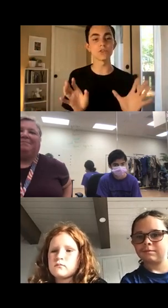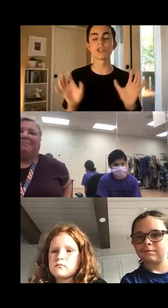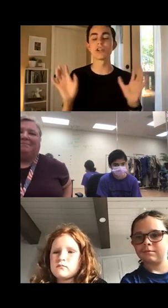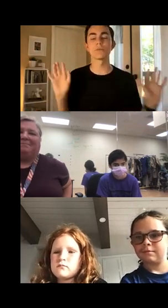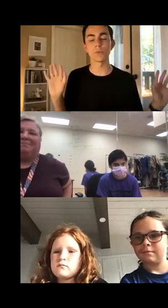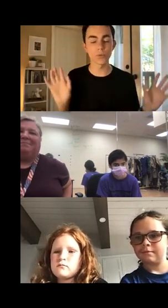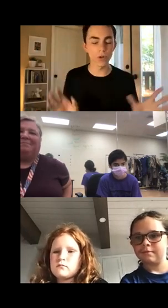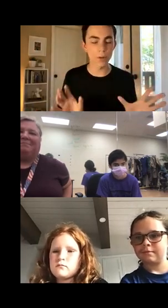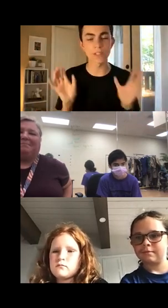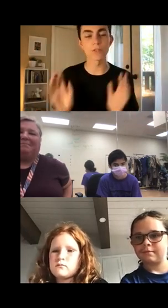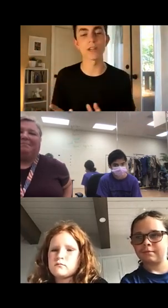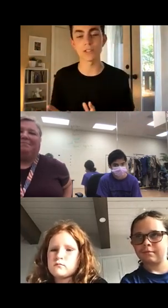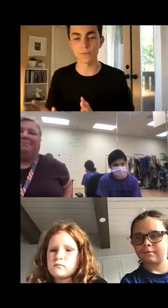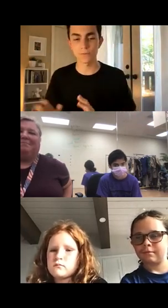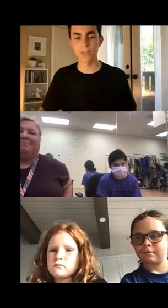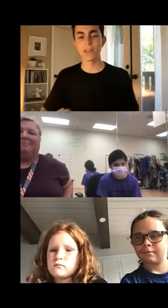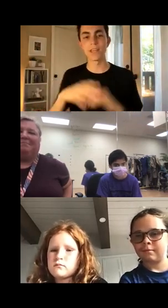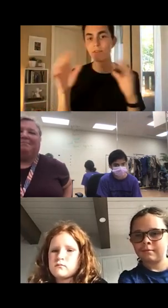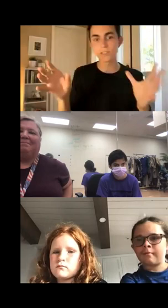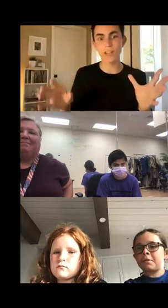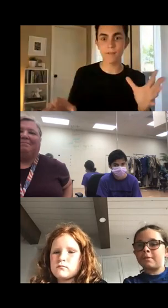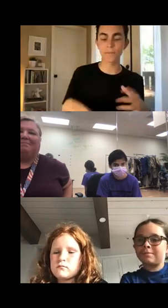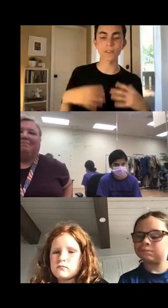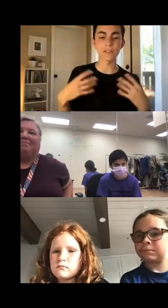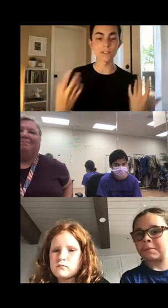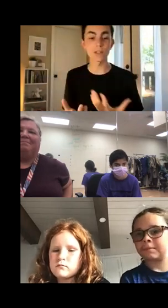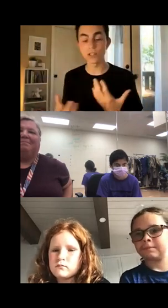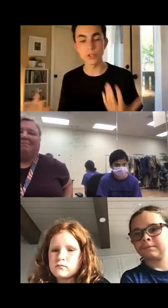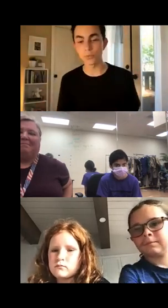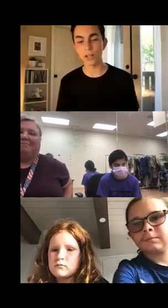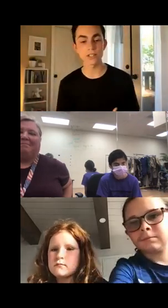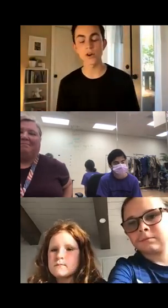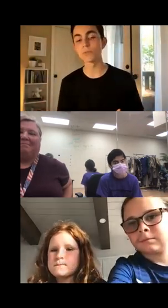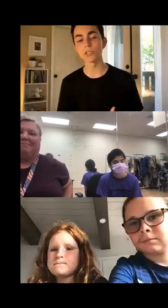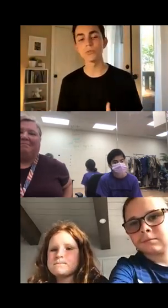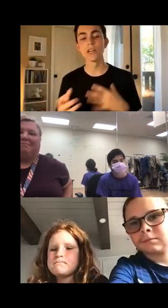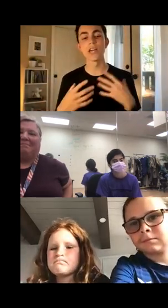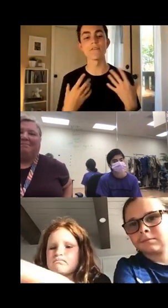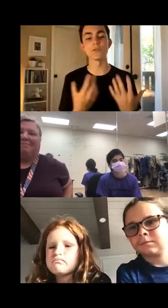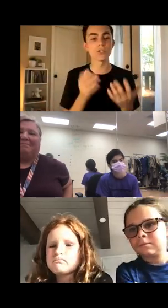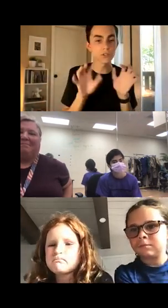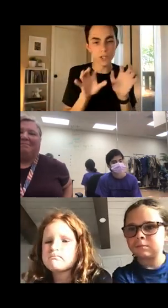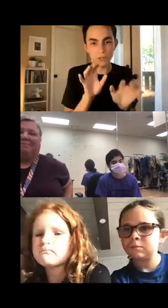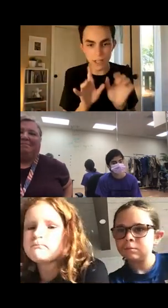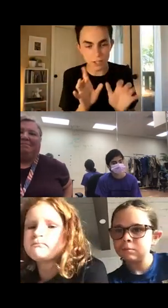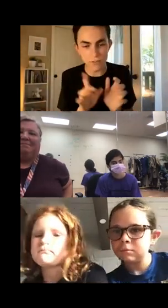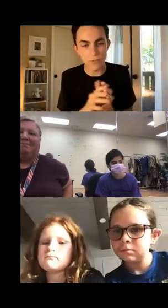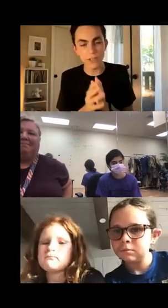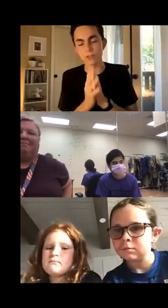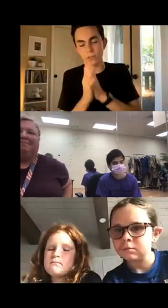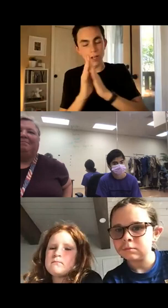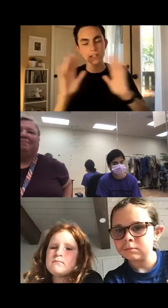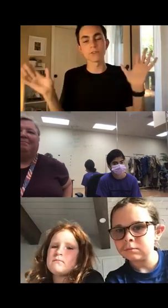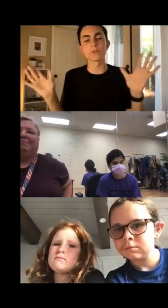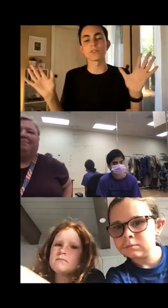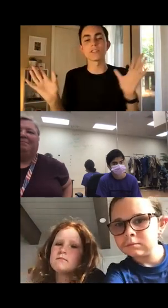at first, but I promise it'll get easier, even today. And this is something that you can practice at home too. If you just search up the ASL alphabet,